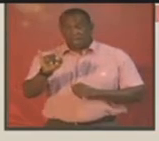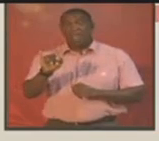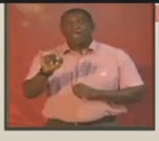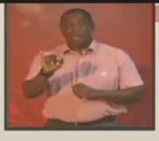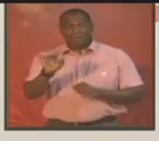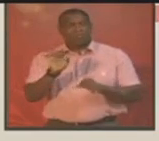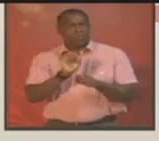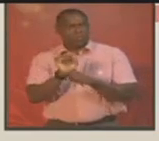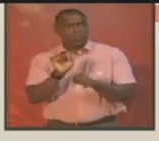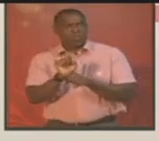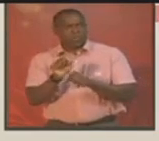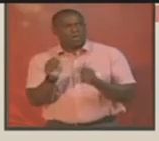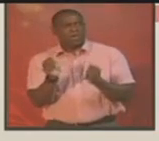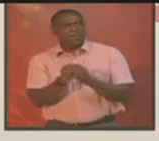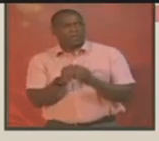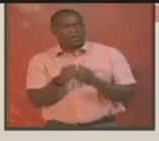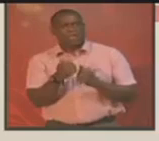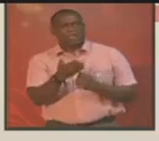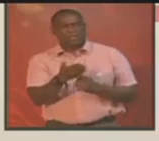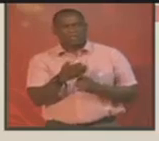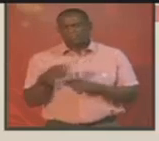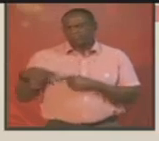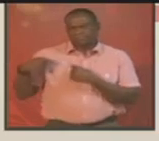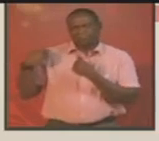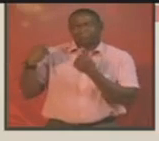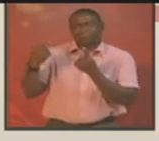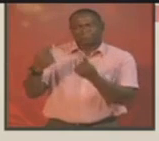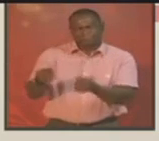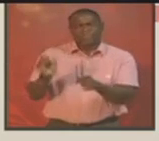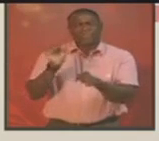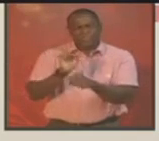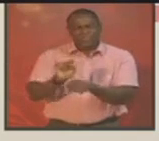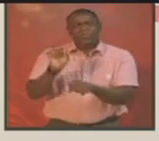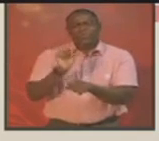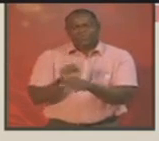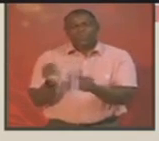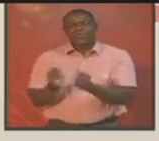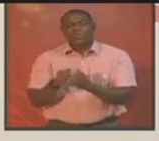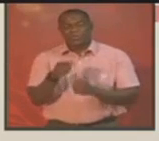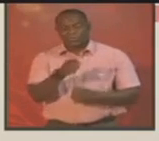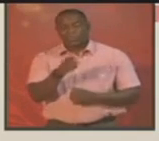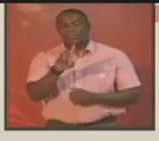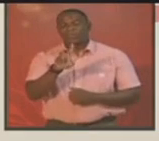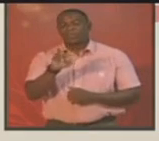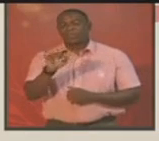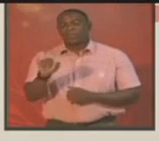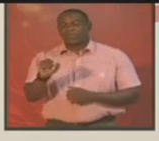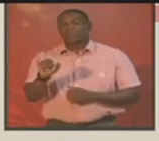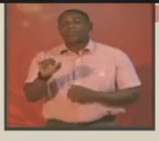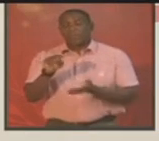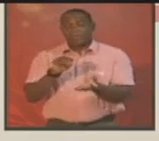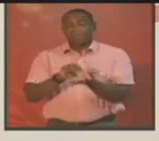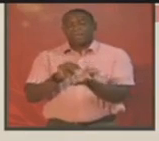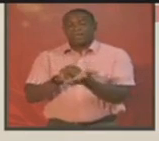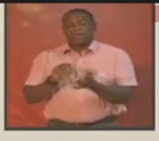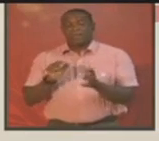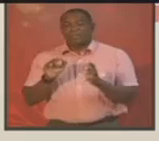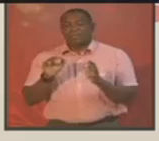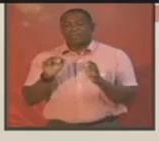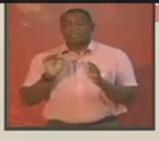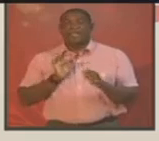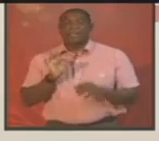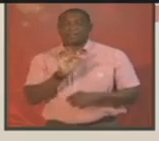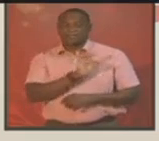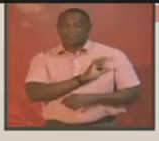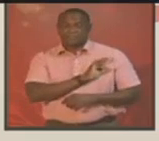had a long-standing relationship with this organization. In fact, just recently, on the 7th of February, I believe it